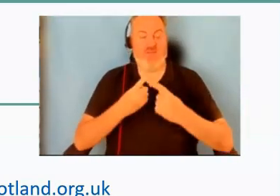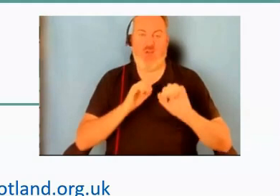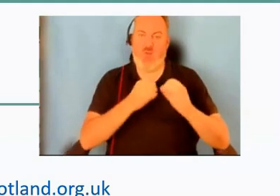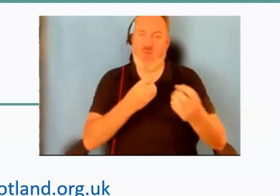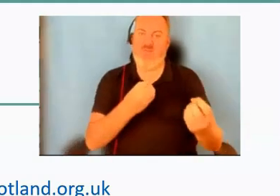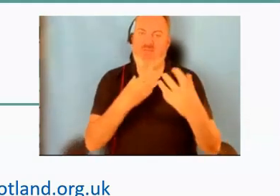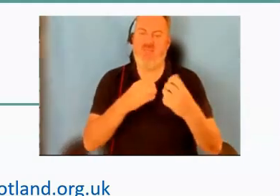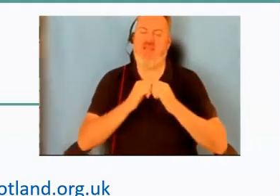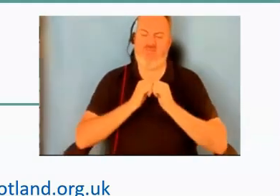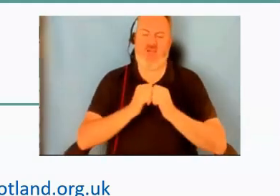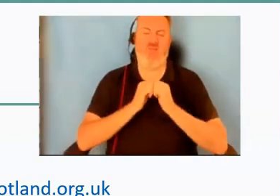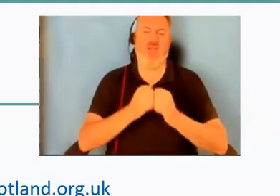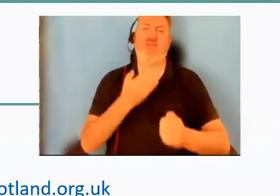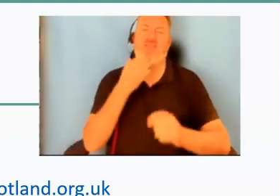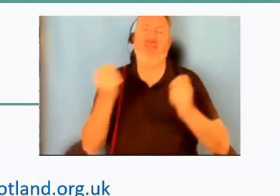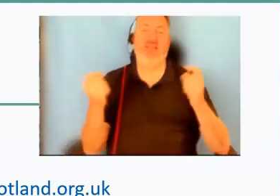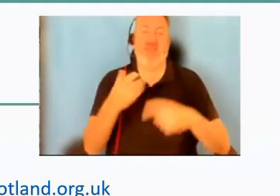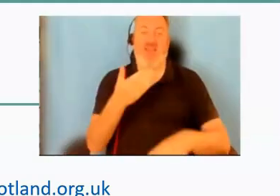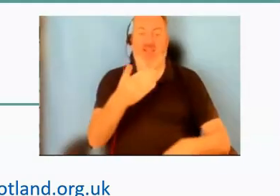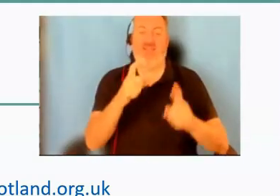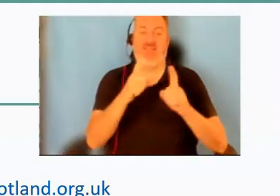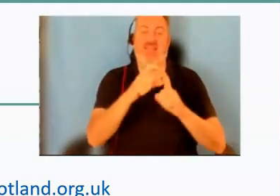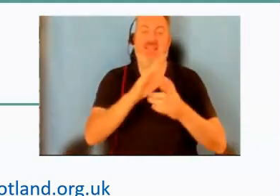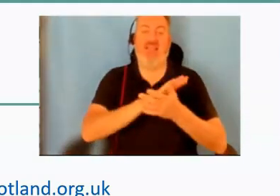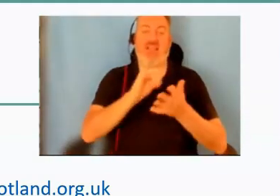the tools that you've used, email us at